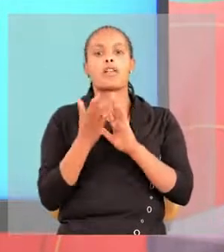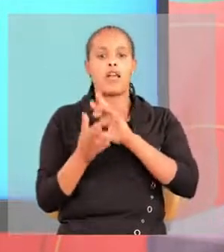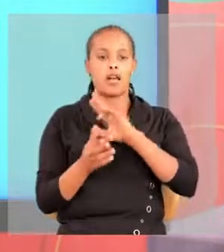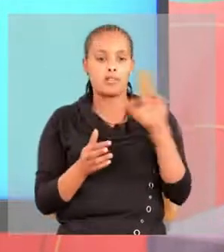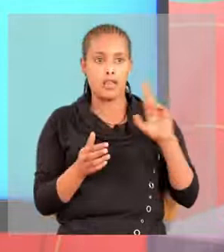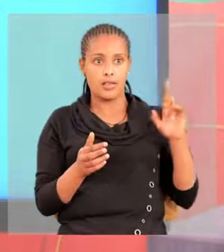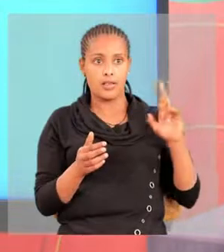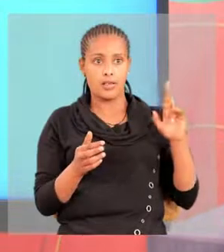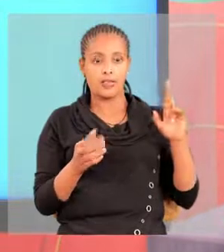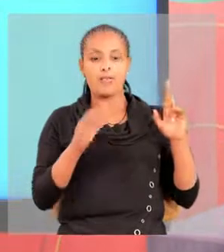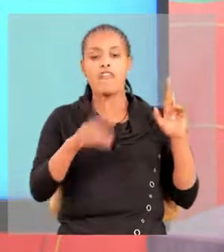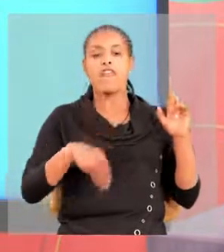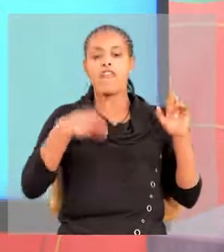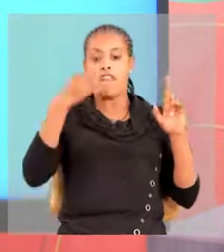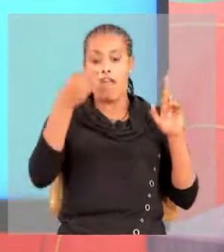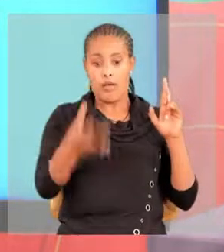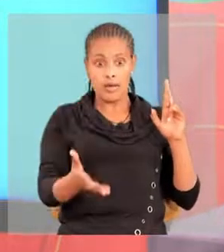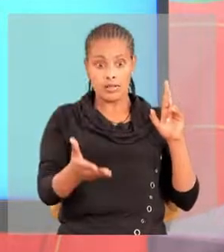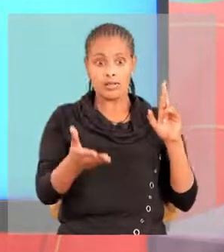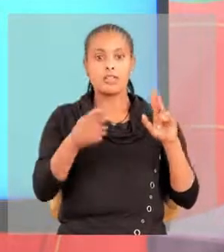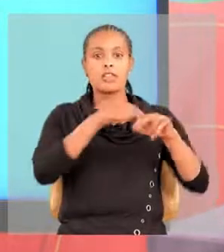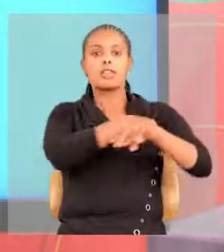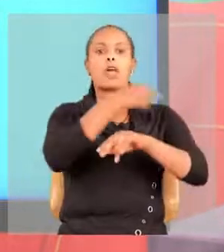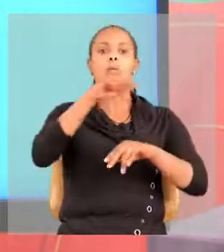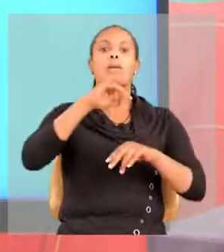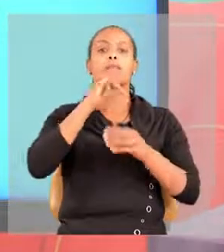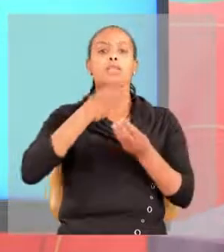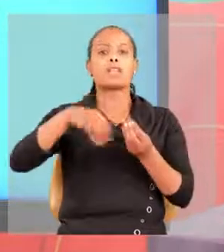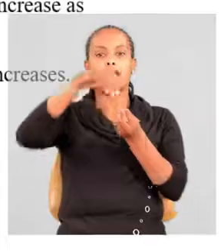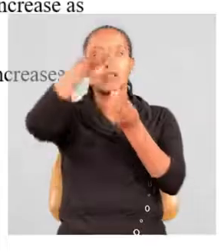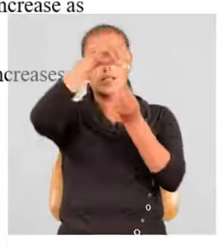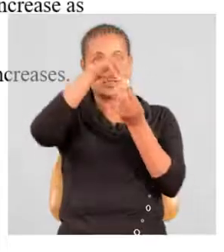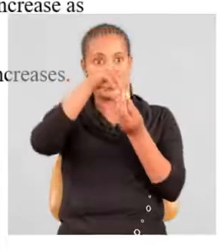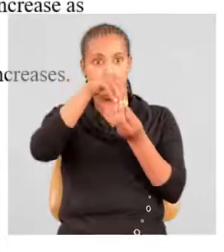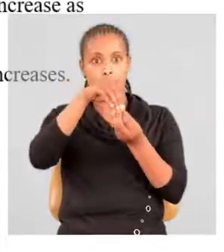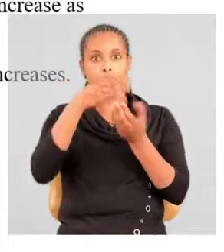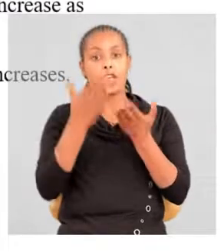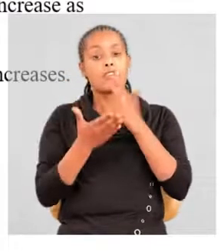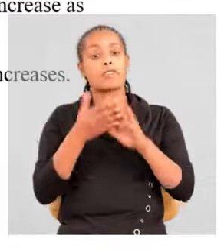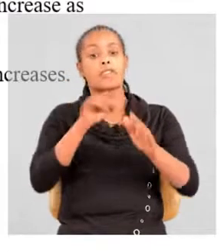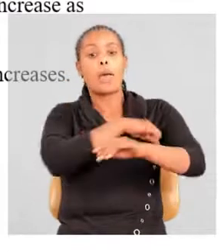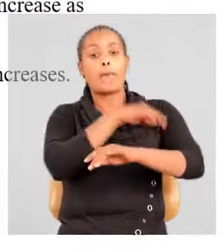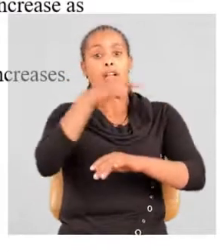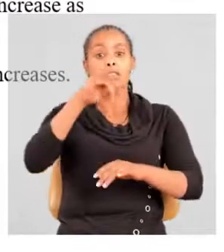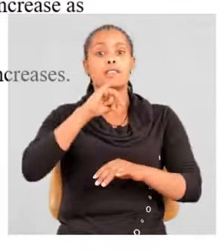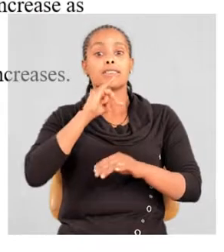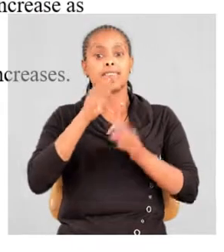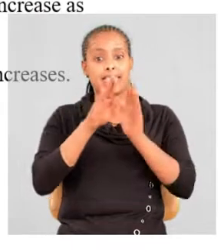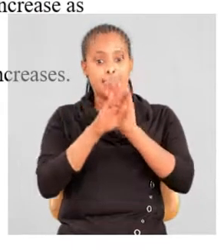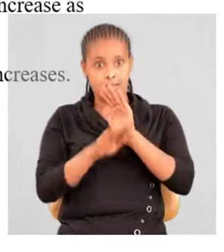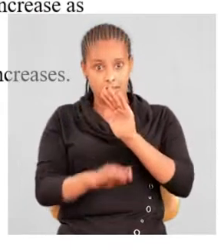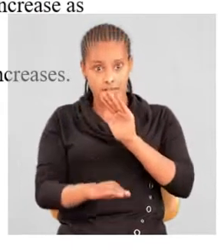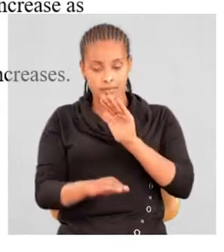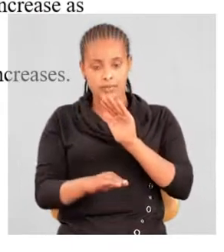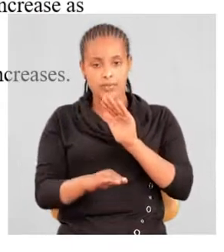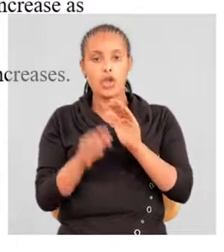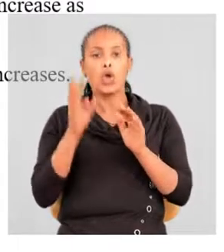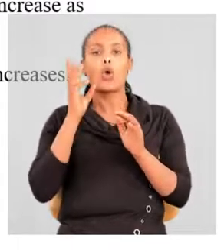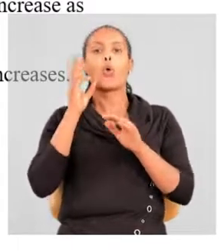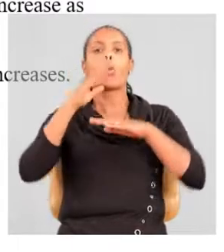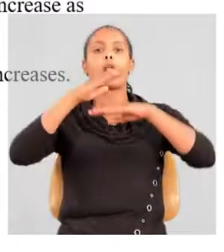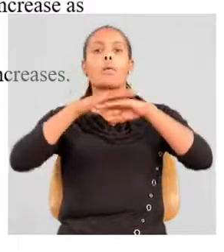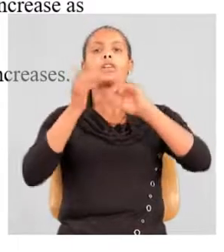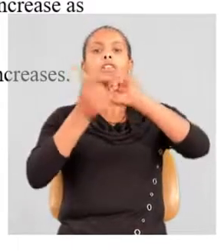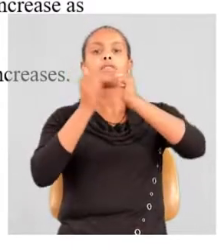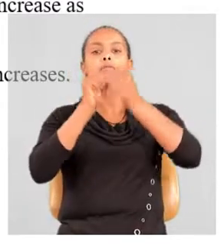reactants is favored if temperature is increased. If temperature decrease, equilibrium